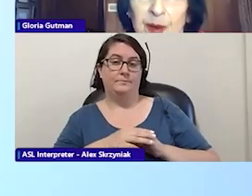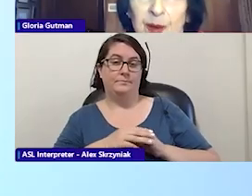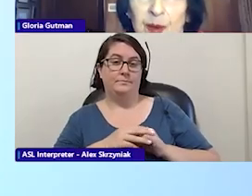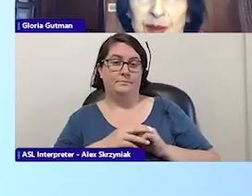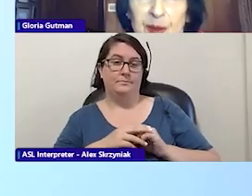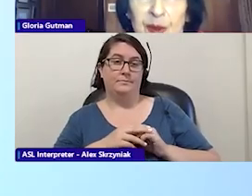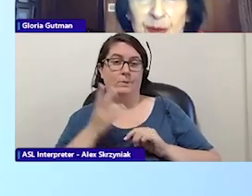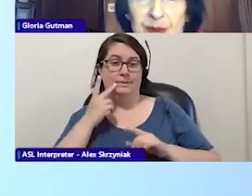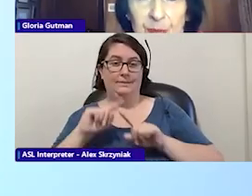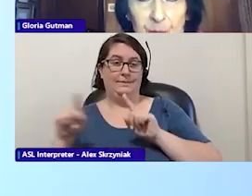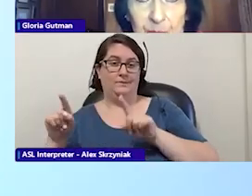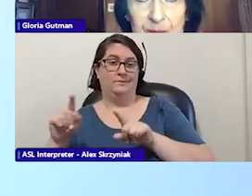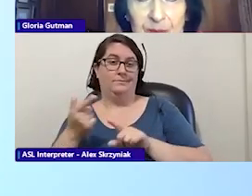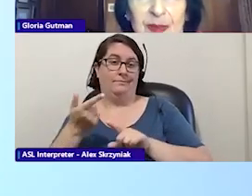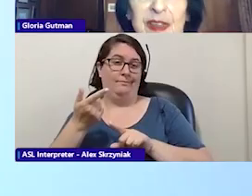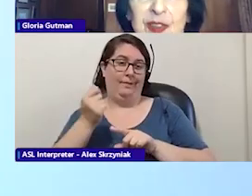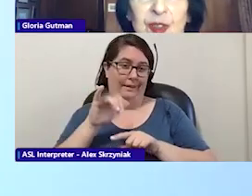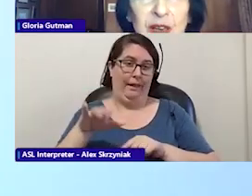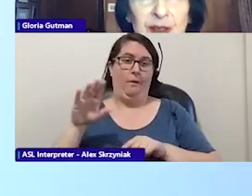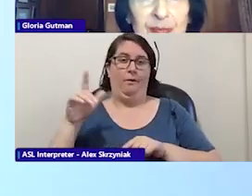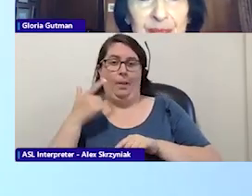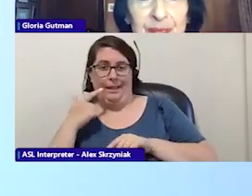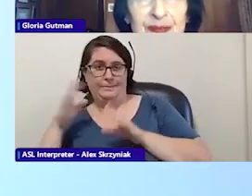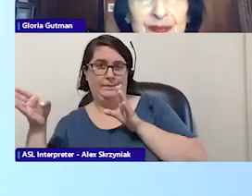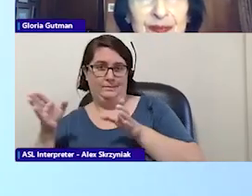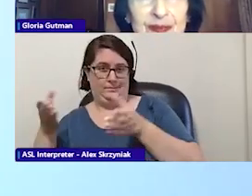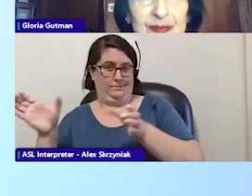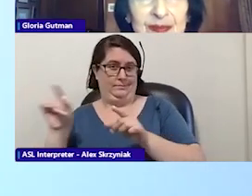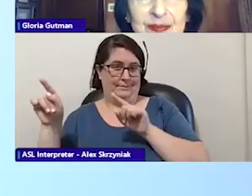men or lesbian women. Next slide.